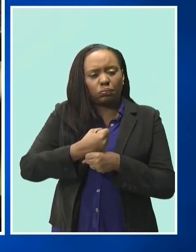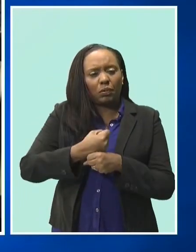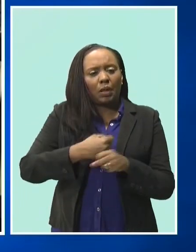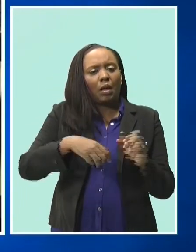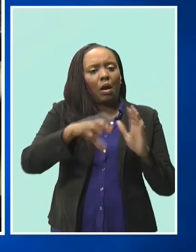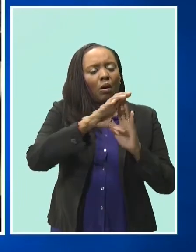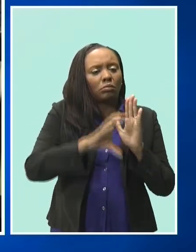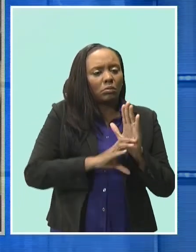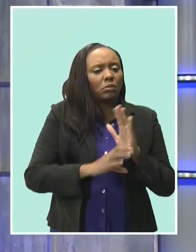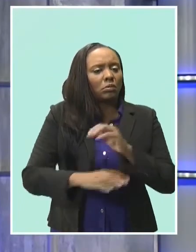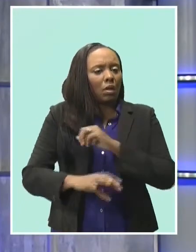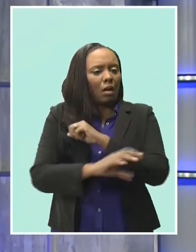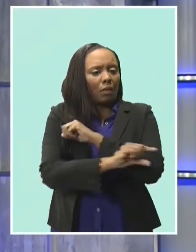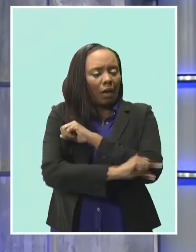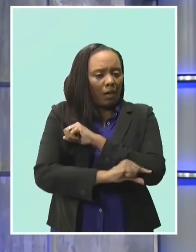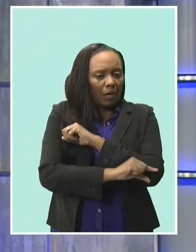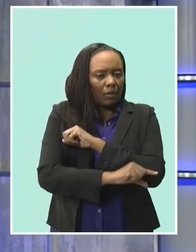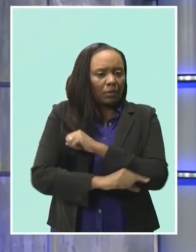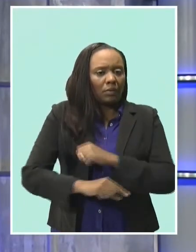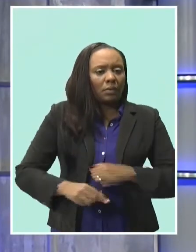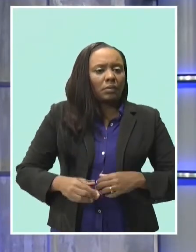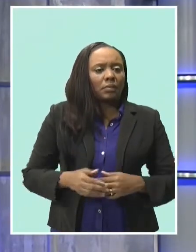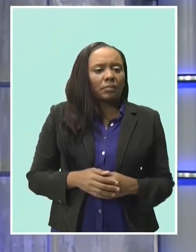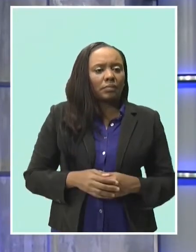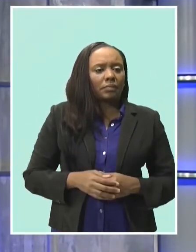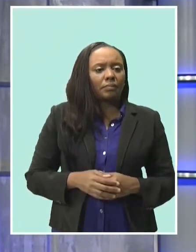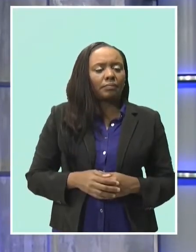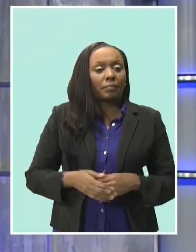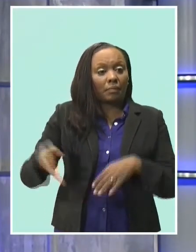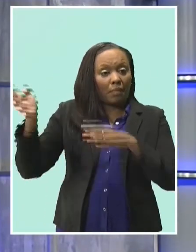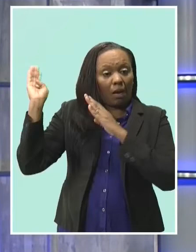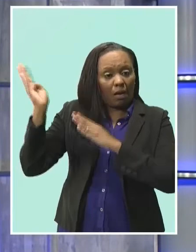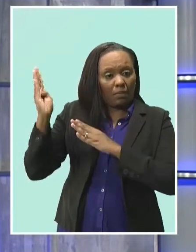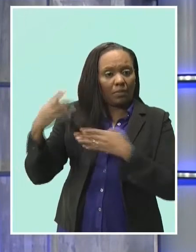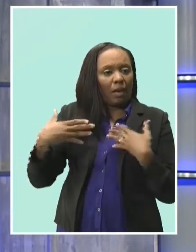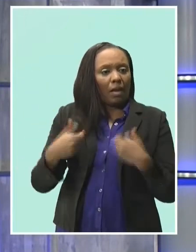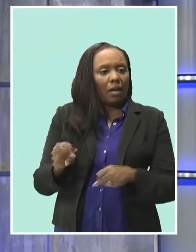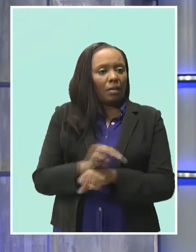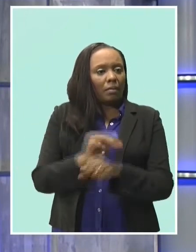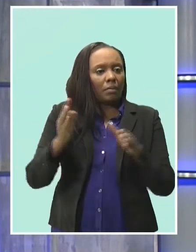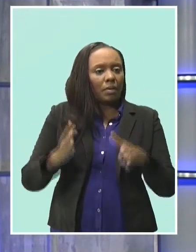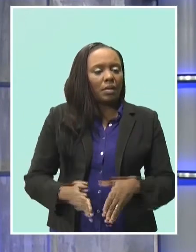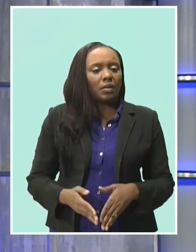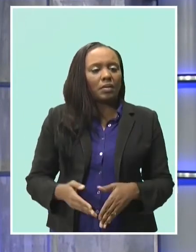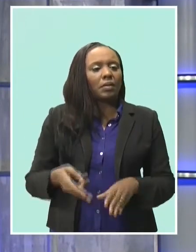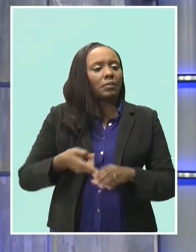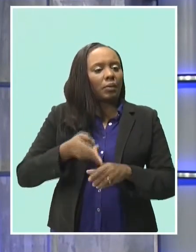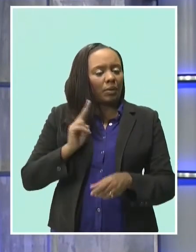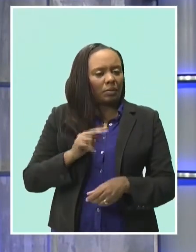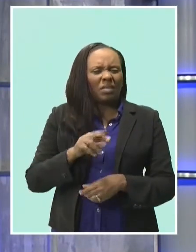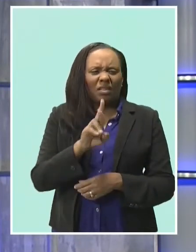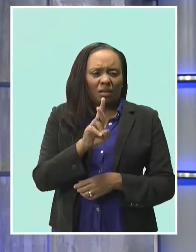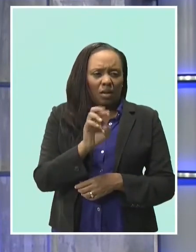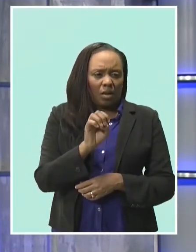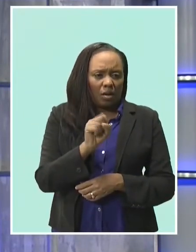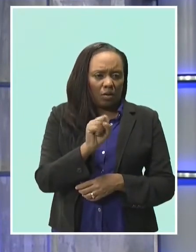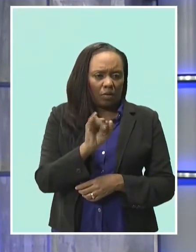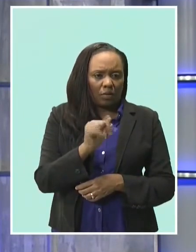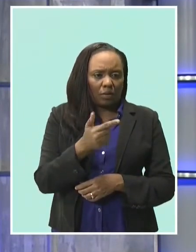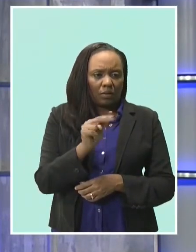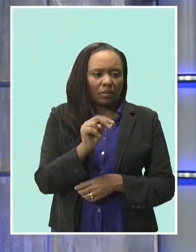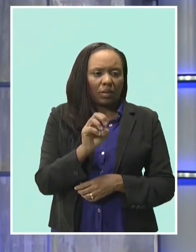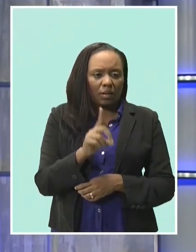Republic of Guyana. In the Bahamas now, Minister of Health Dr. Dwayne Sands has resigned after breaching